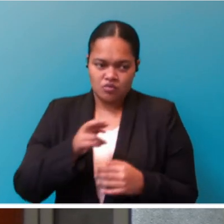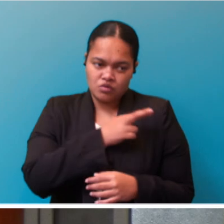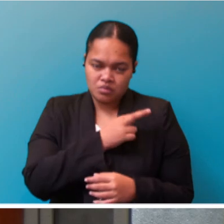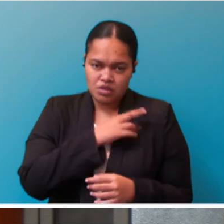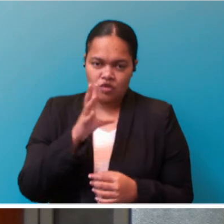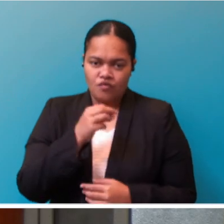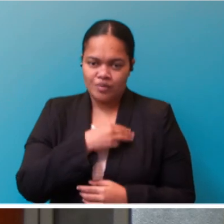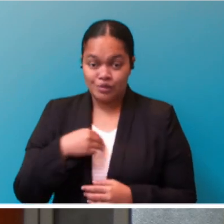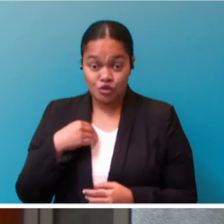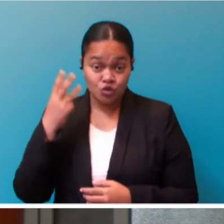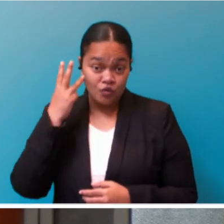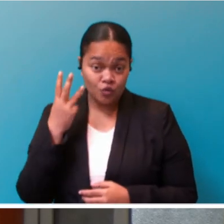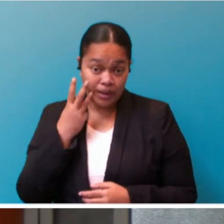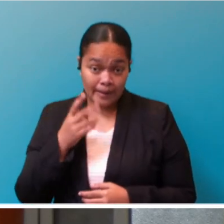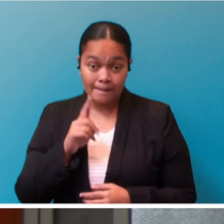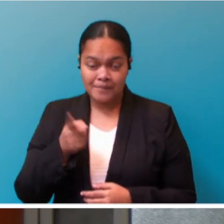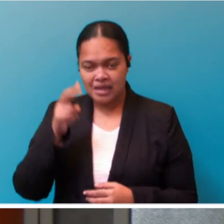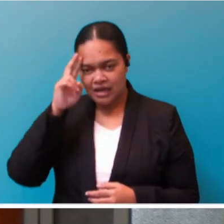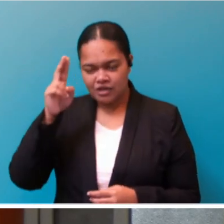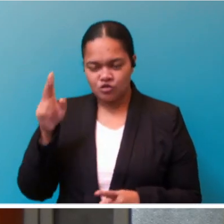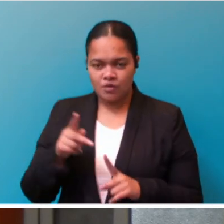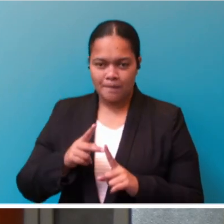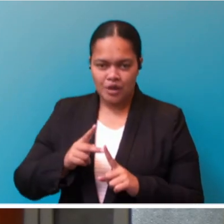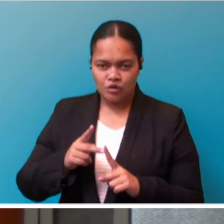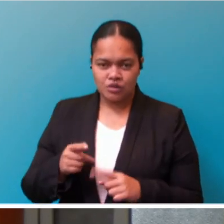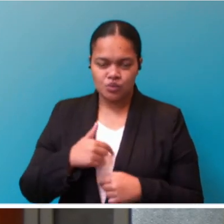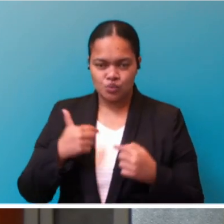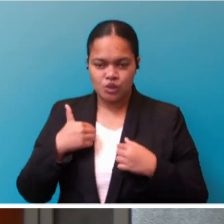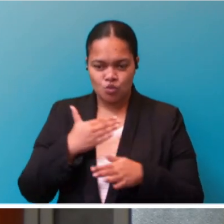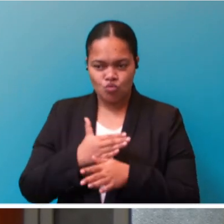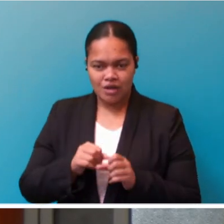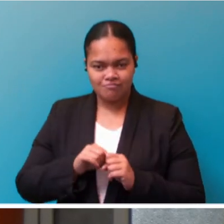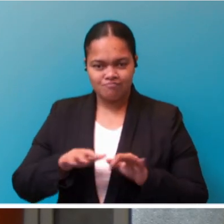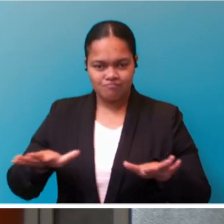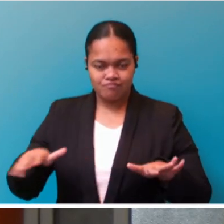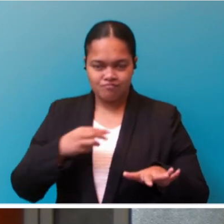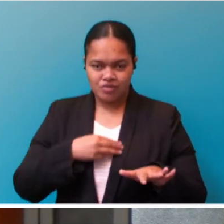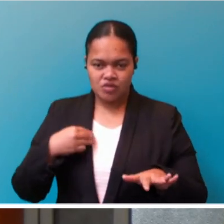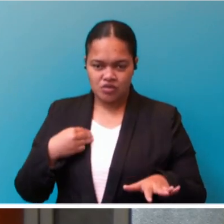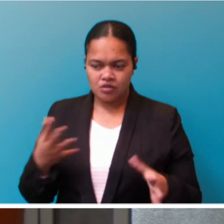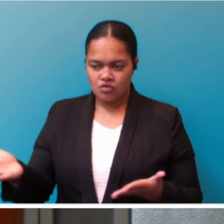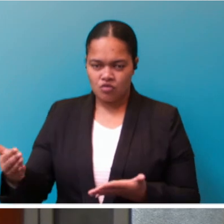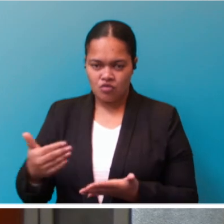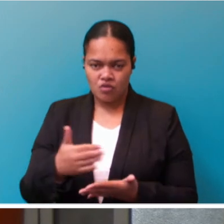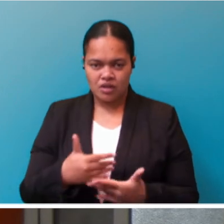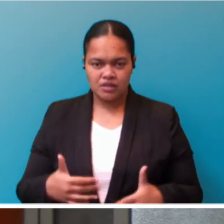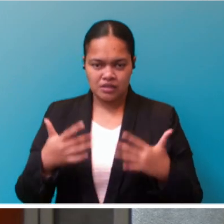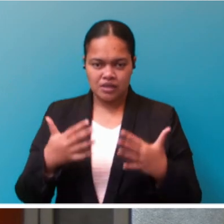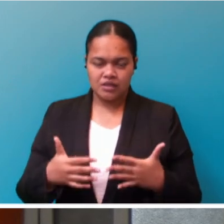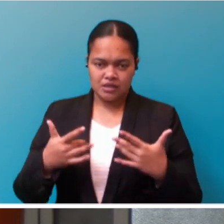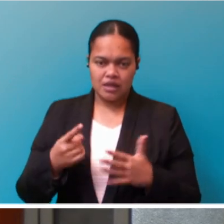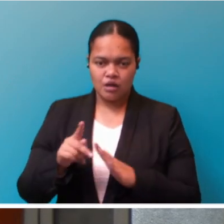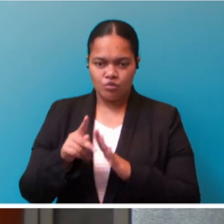the Ministry of Women, but a national priority. We worked across government ministries to collect valuable data, insights, and